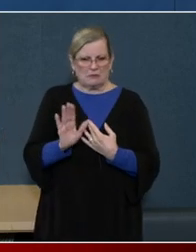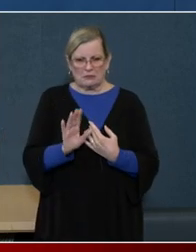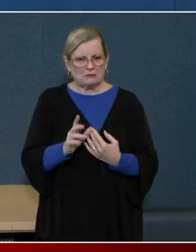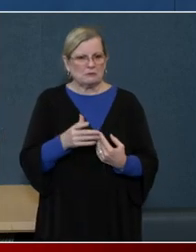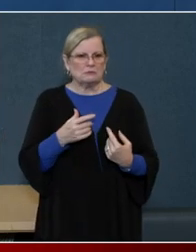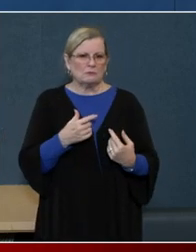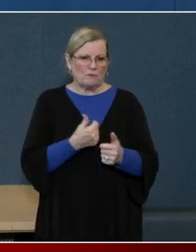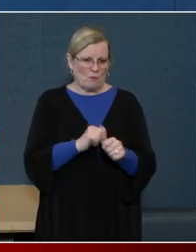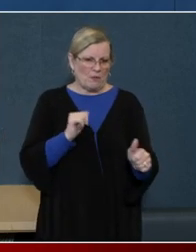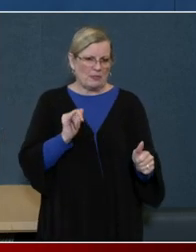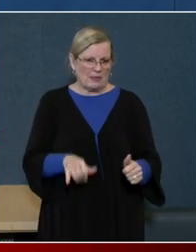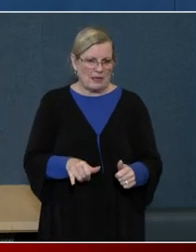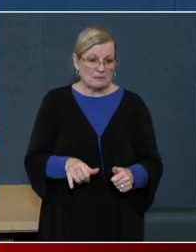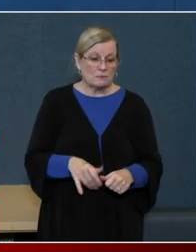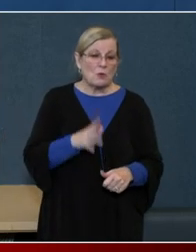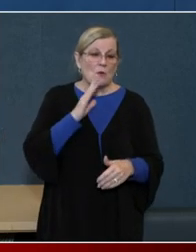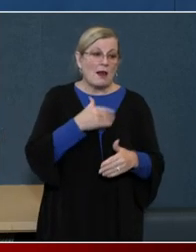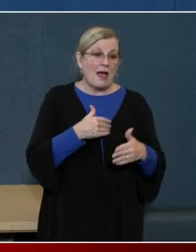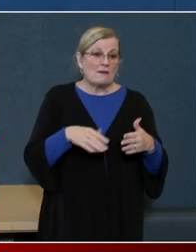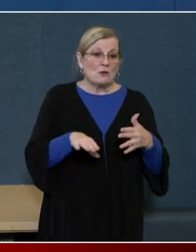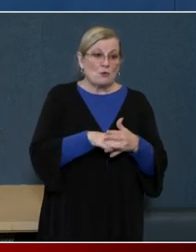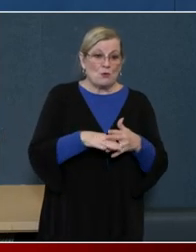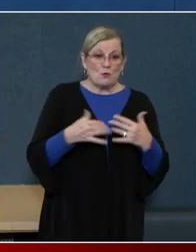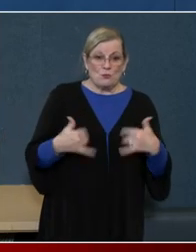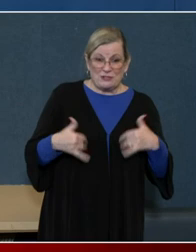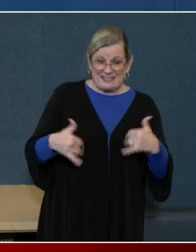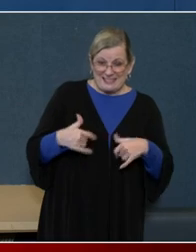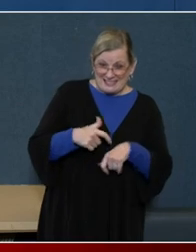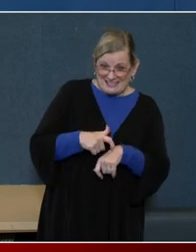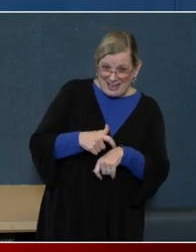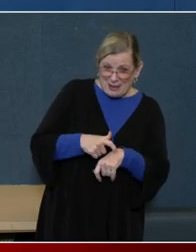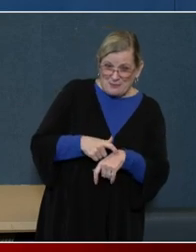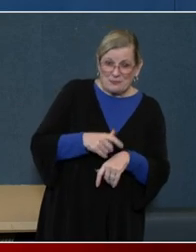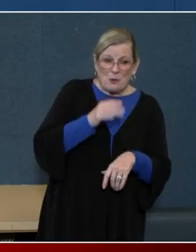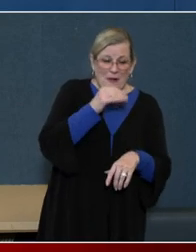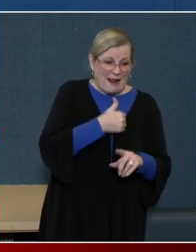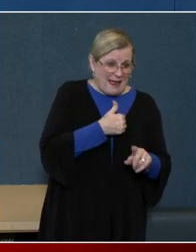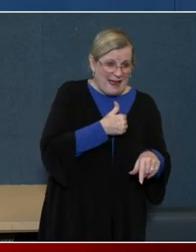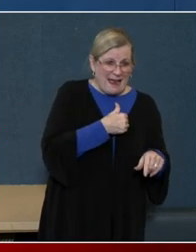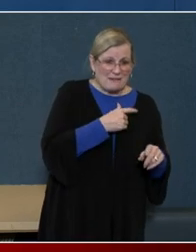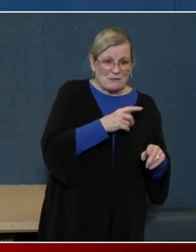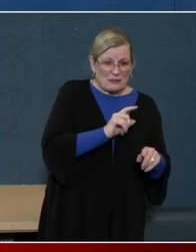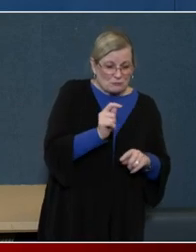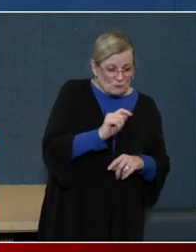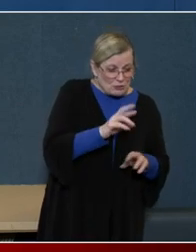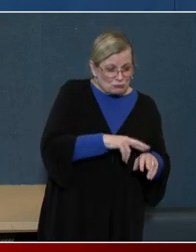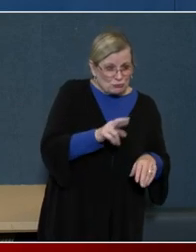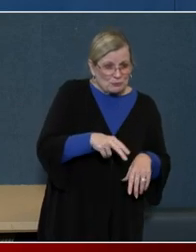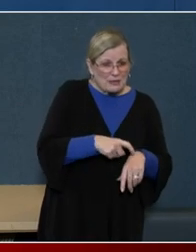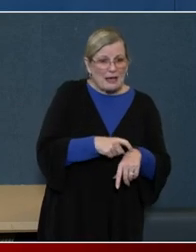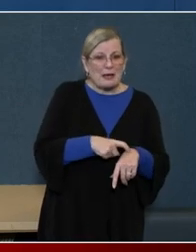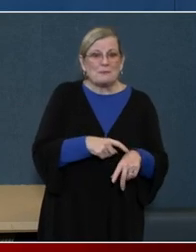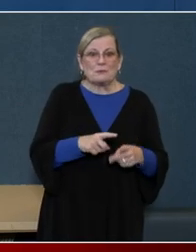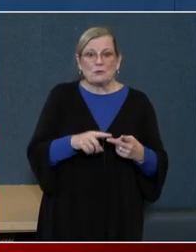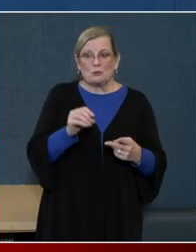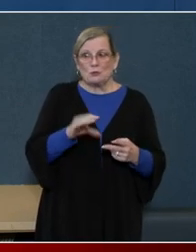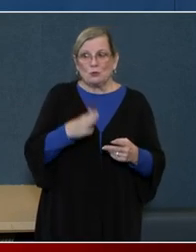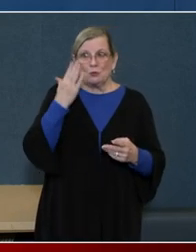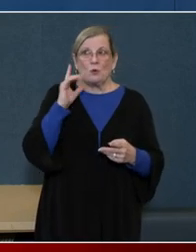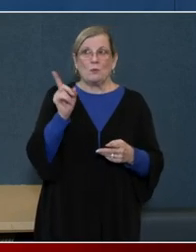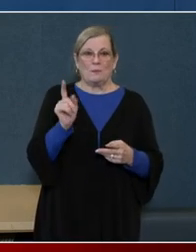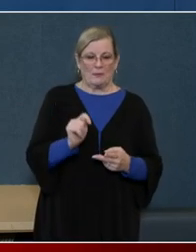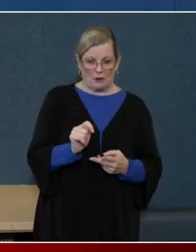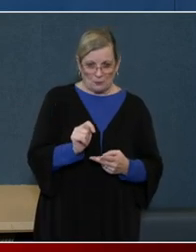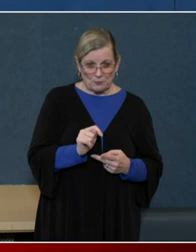designated spaces for restroom use through the building so students know exactly where they can go, and then